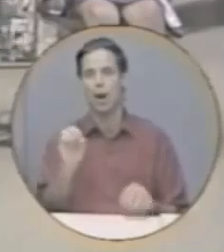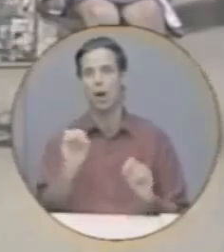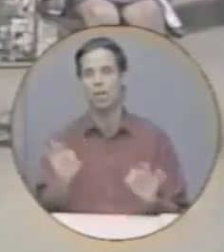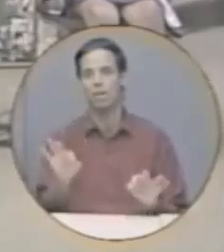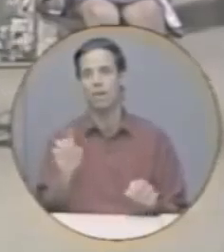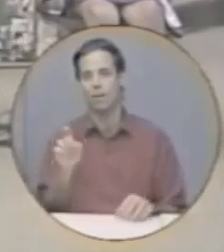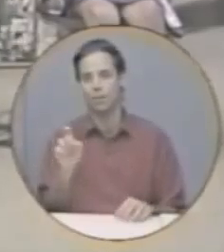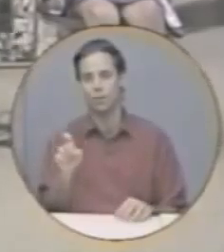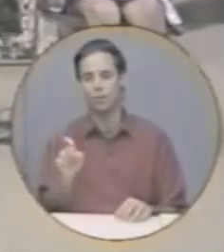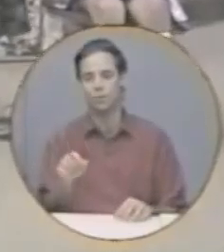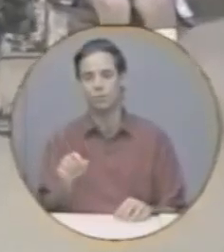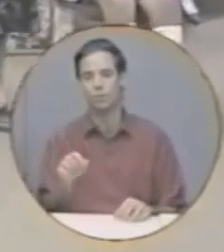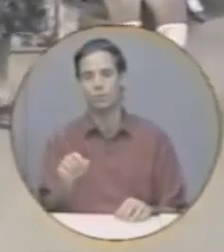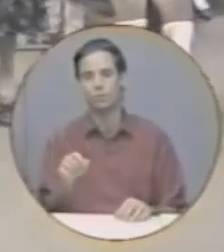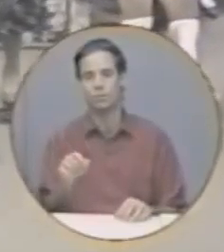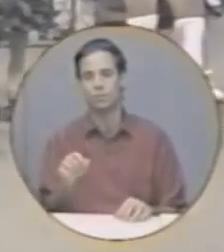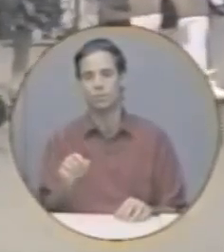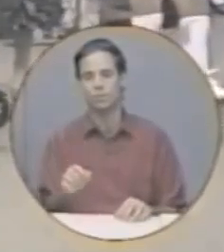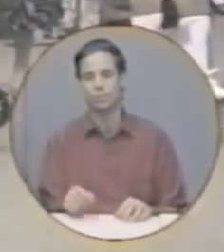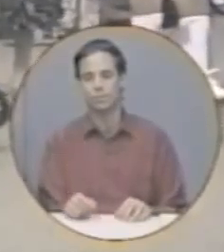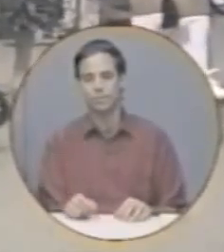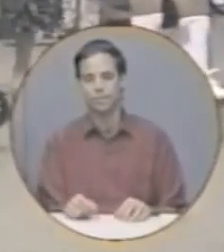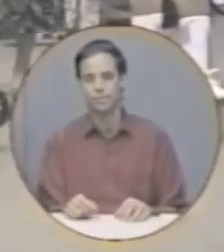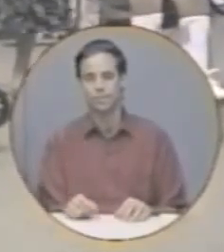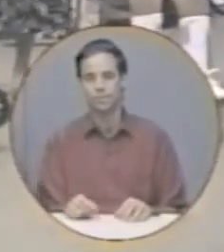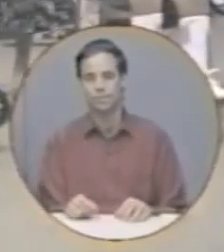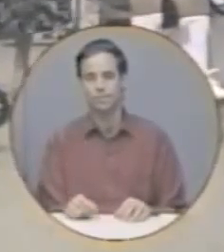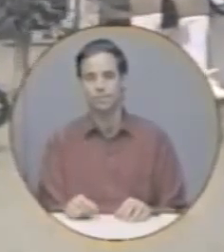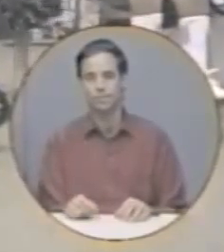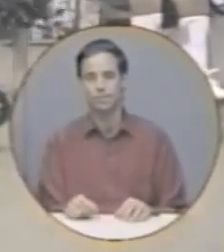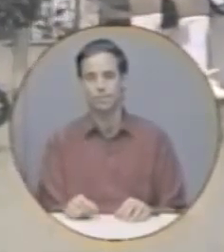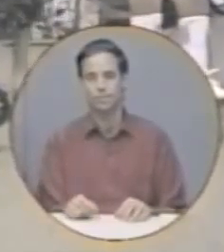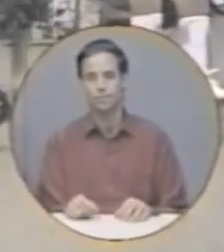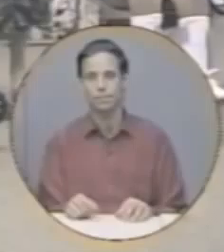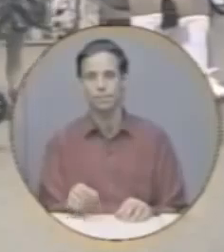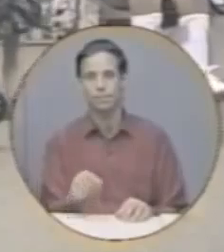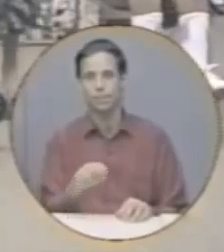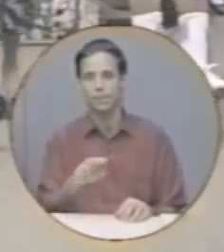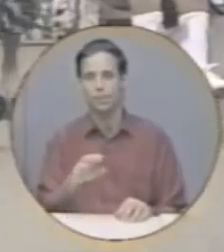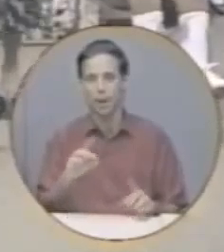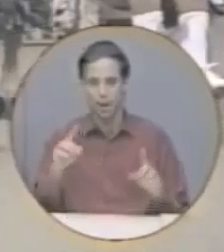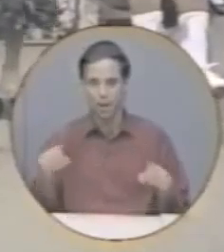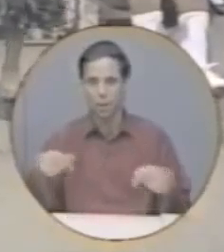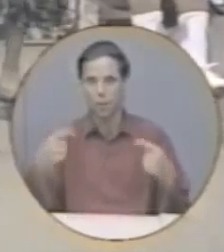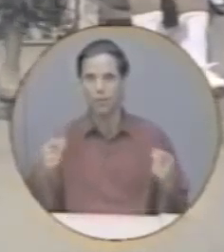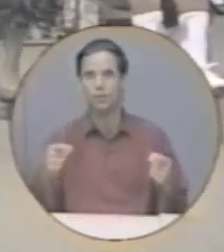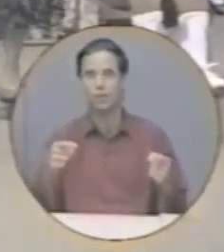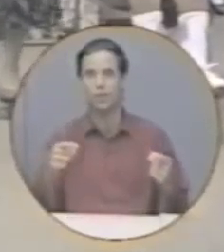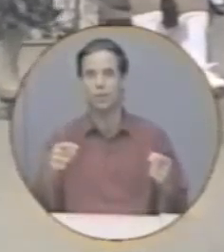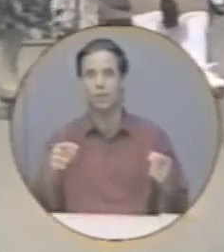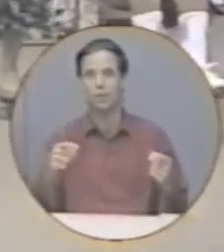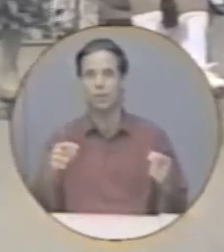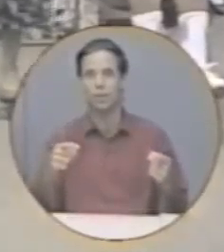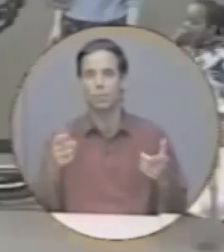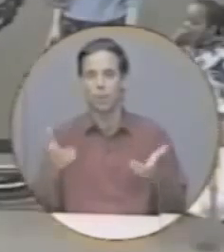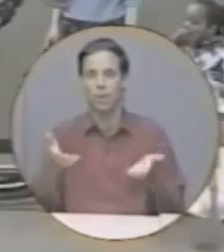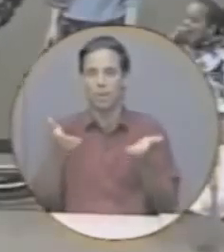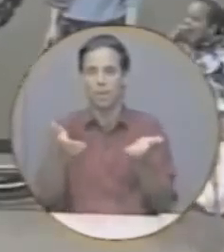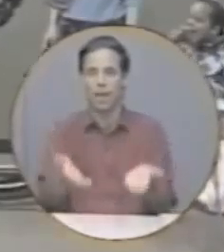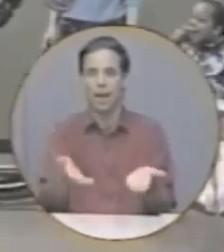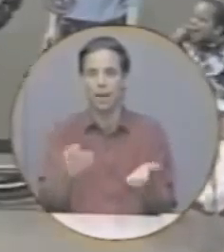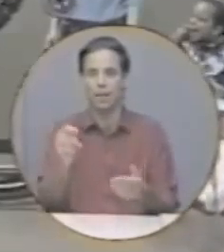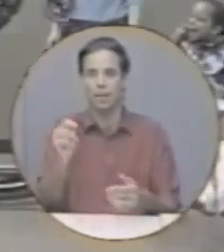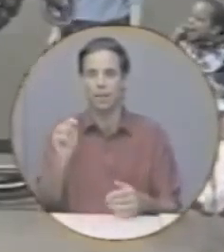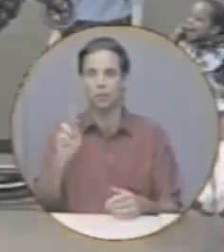Release the Okay. brake. There's a minor technicality there. And we put all the wheels in there. Take this and sit in the trunk, and